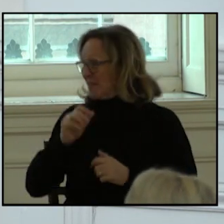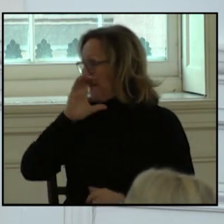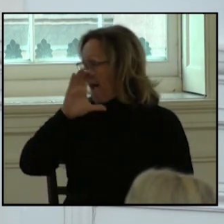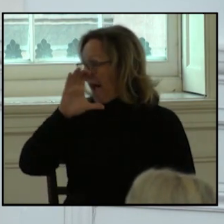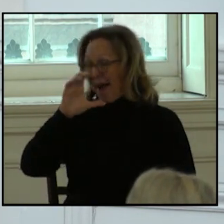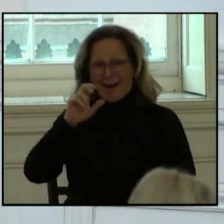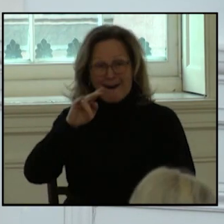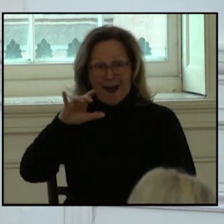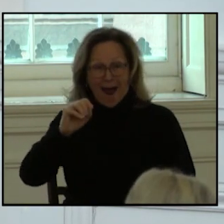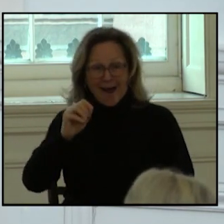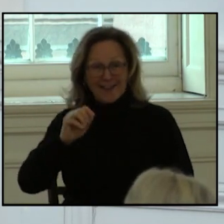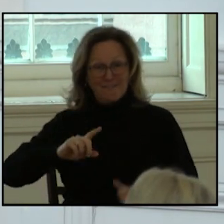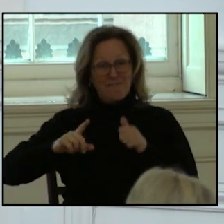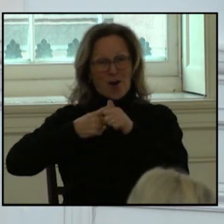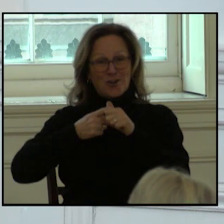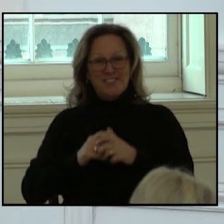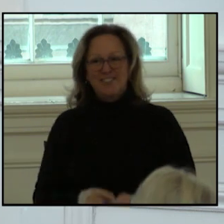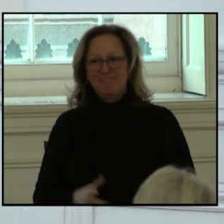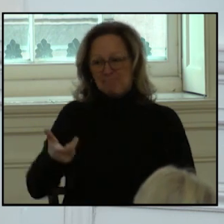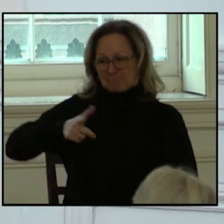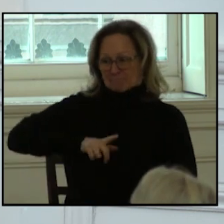with you. Okay.